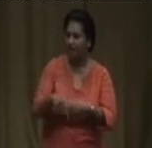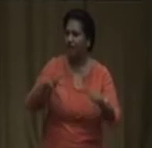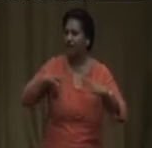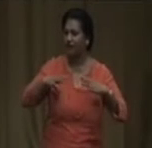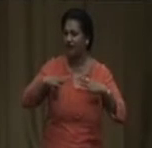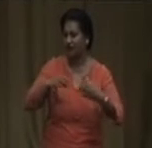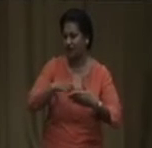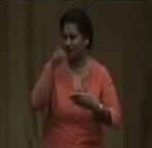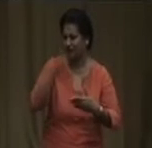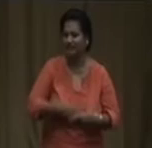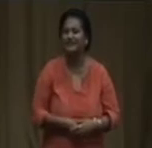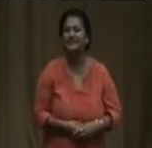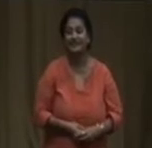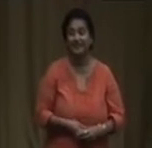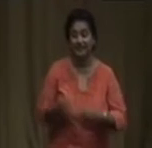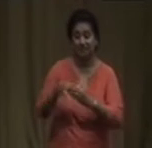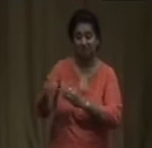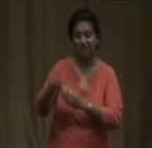interesting model.